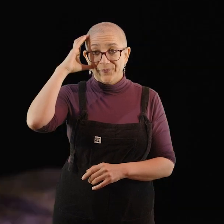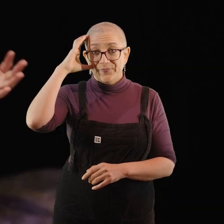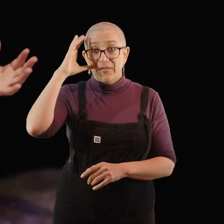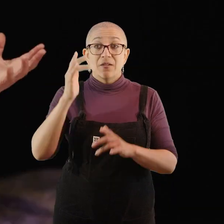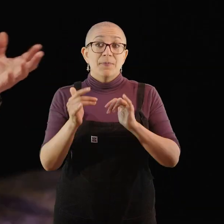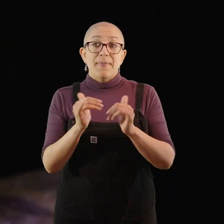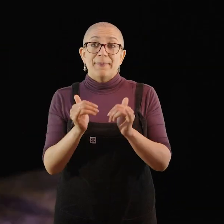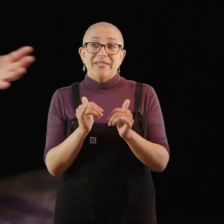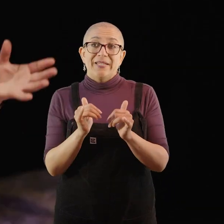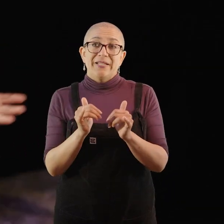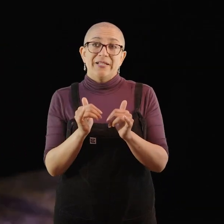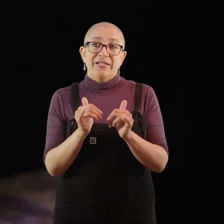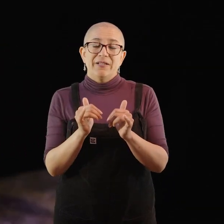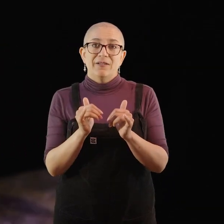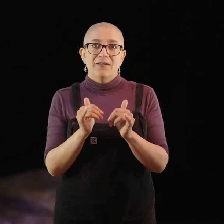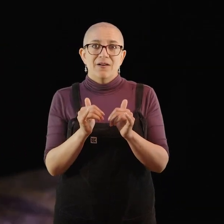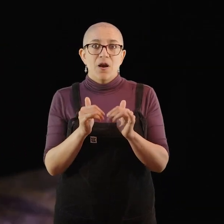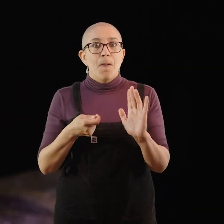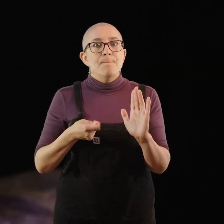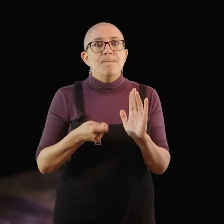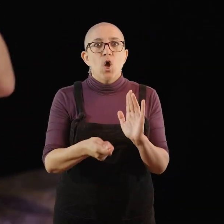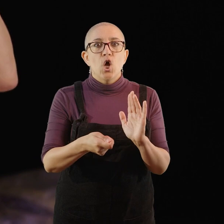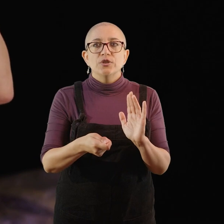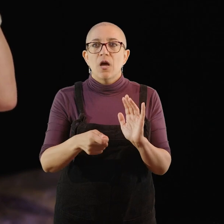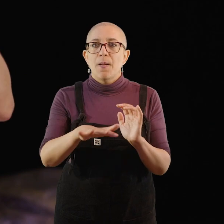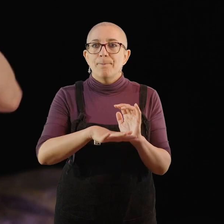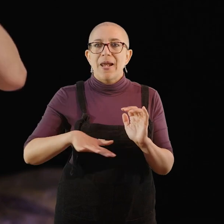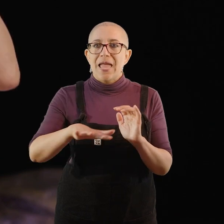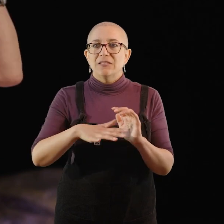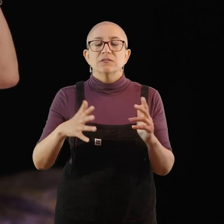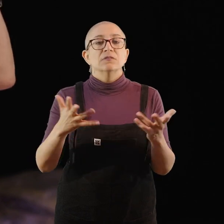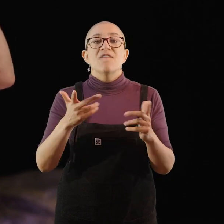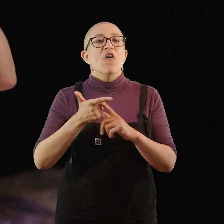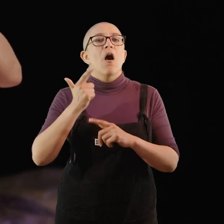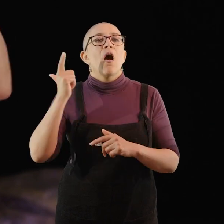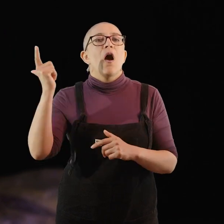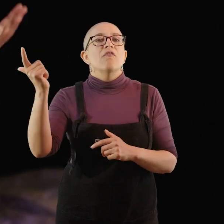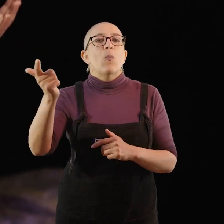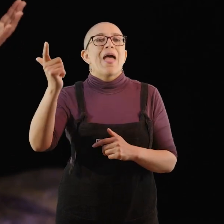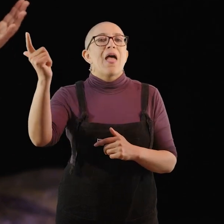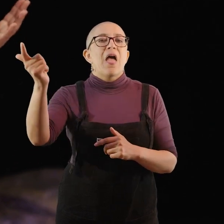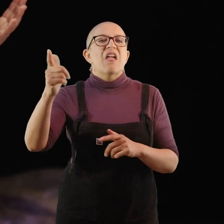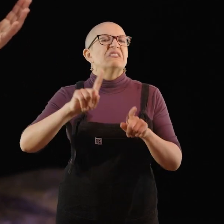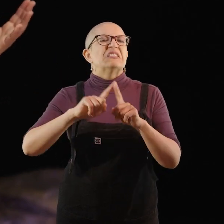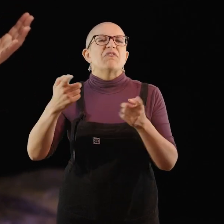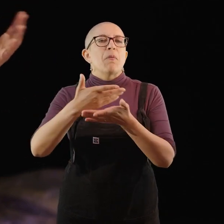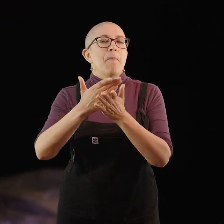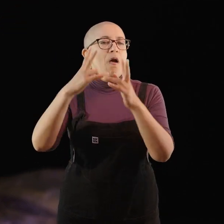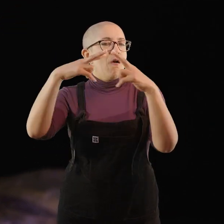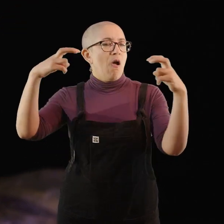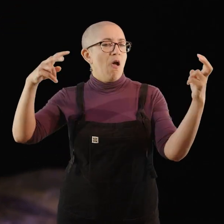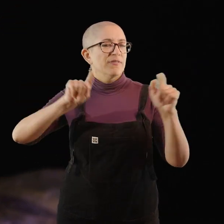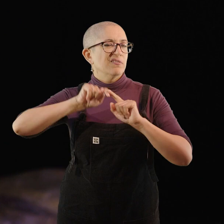maybe the murder chamber is quite far off. Is in another part of the castle.